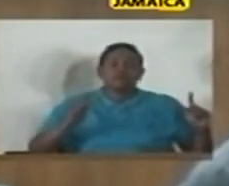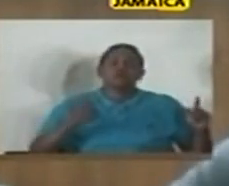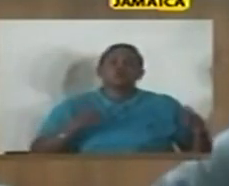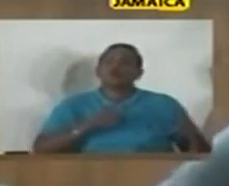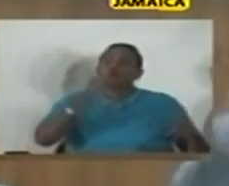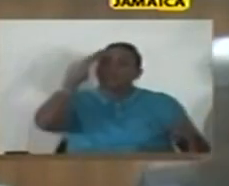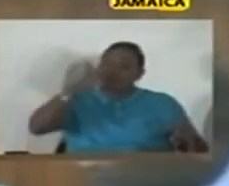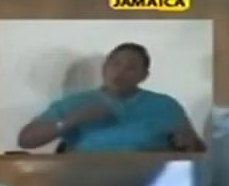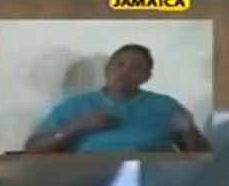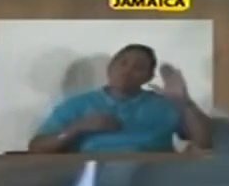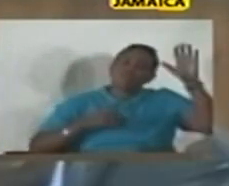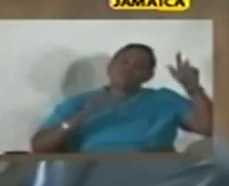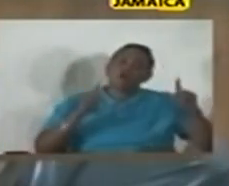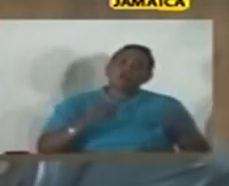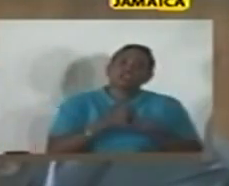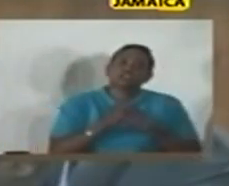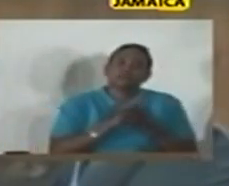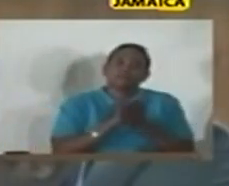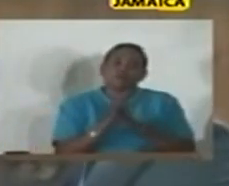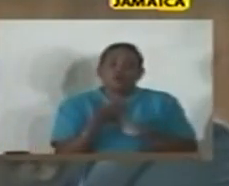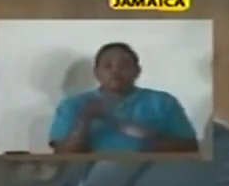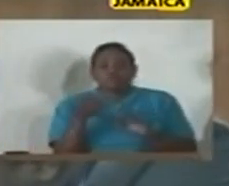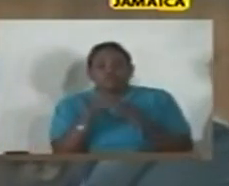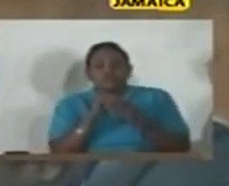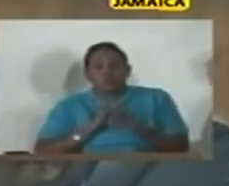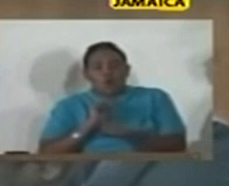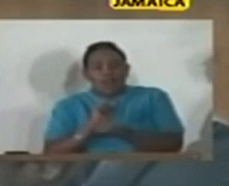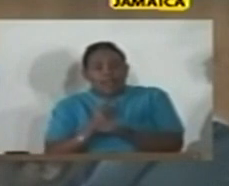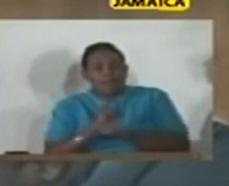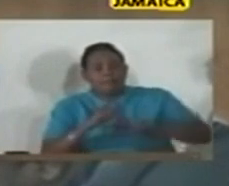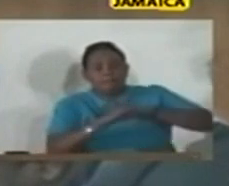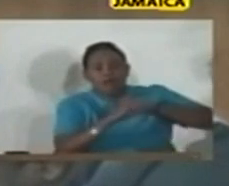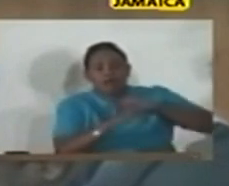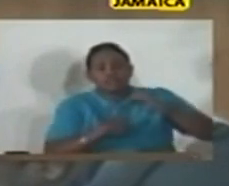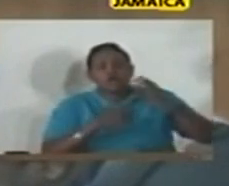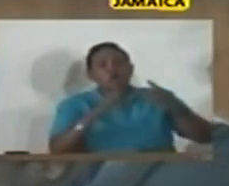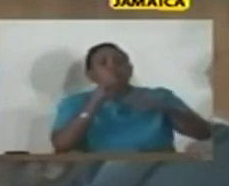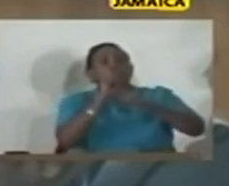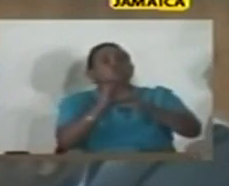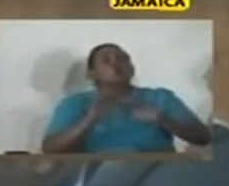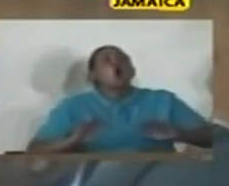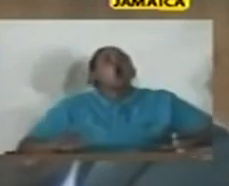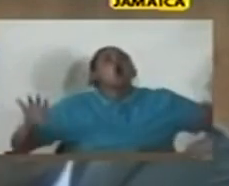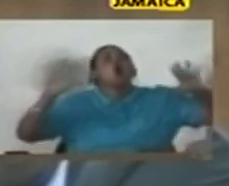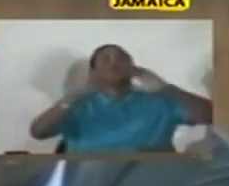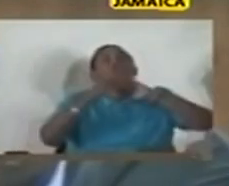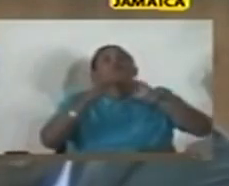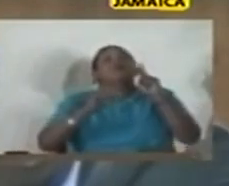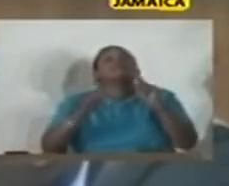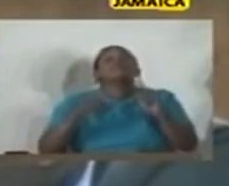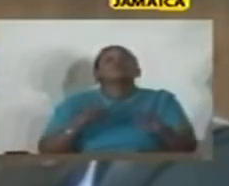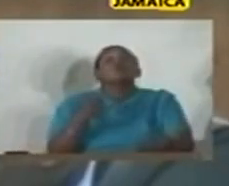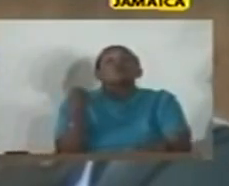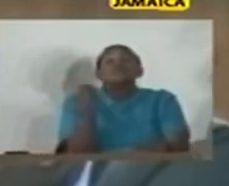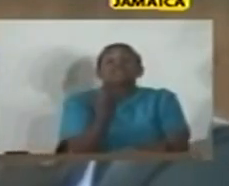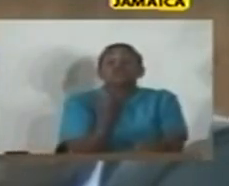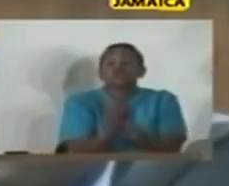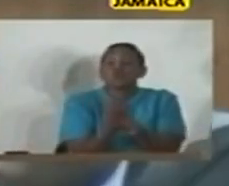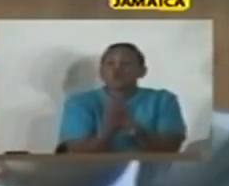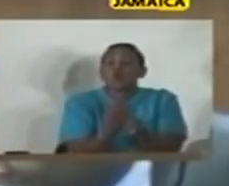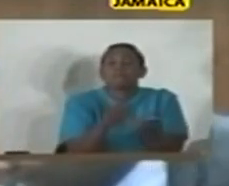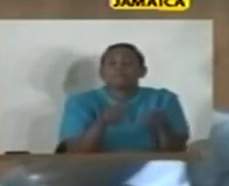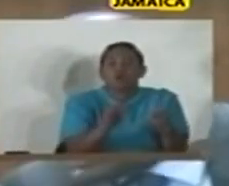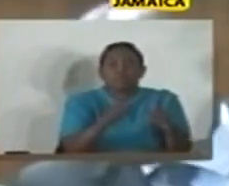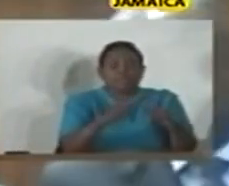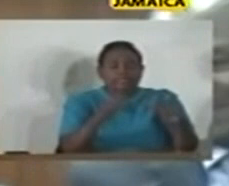welcome foreigners to fill gaps in our labor market. I wish to assure every Jamaican that we issue work permits